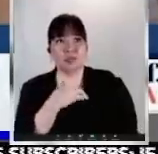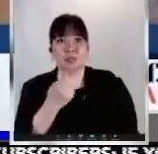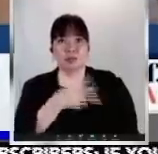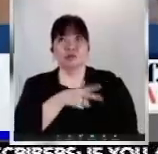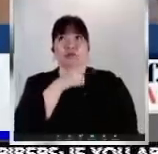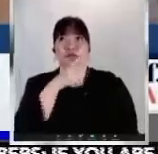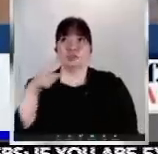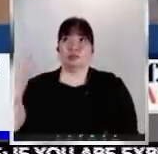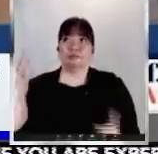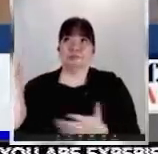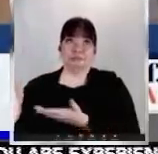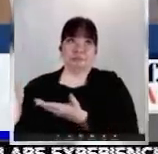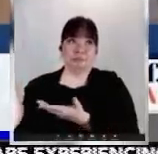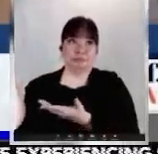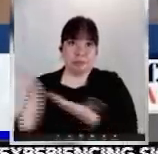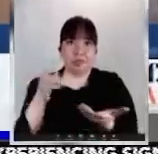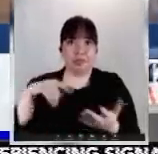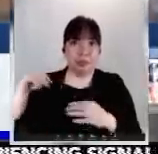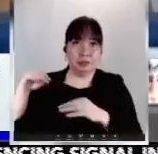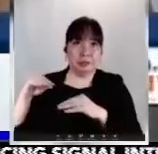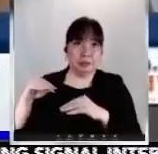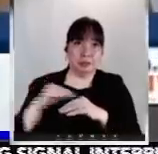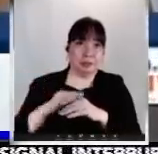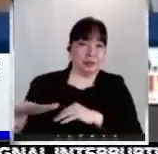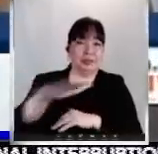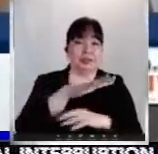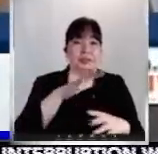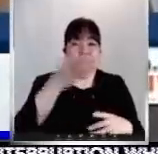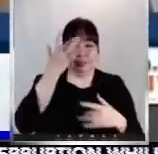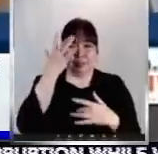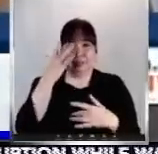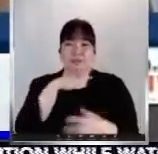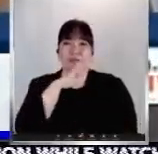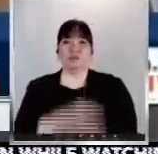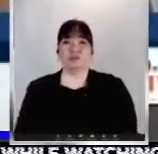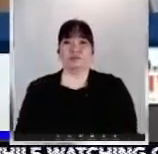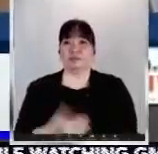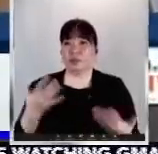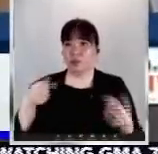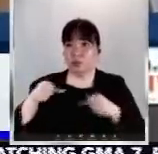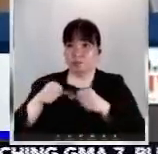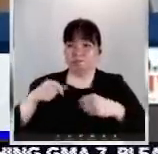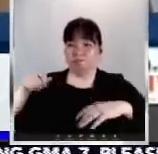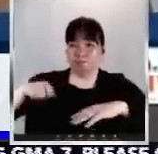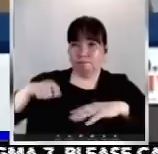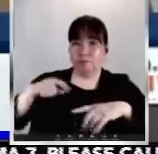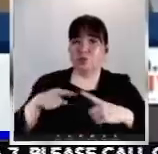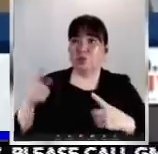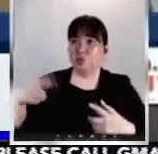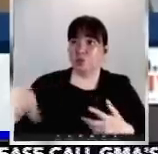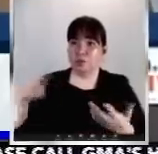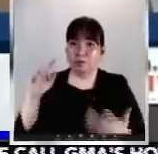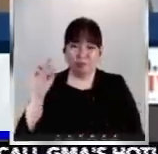might cause the spread of the virus. Sa pagpapatuloy ng pagdinig, isinalang ang mga petisyon ng Akbayan Citizens